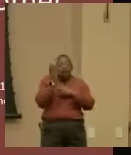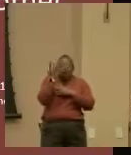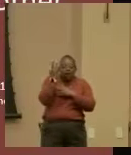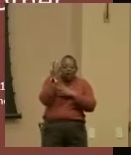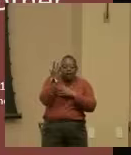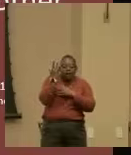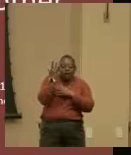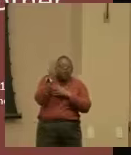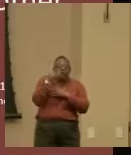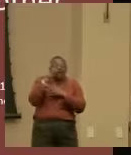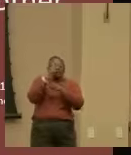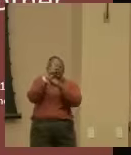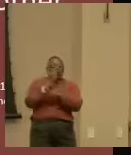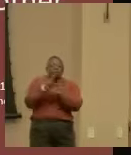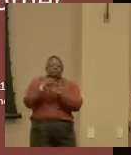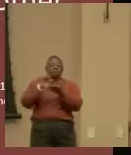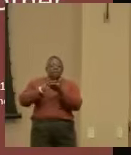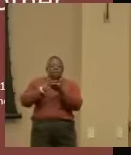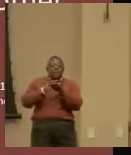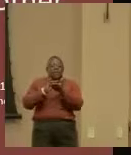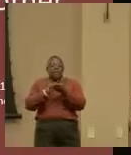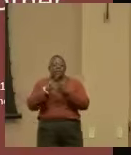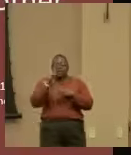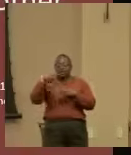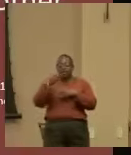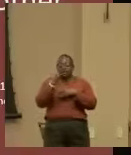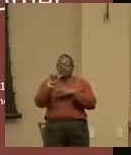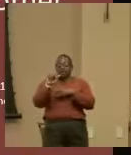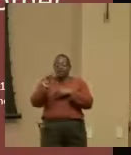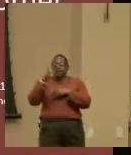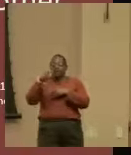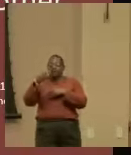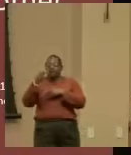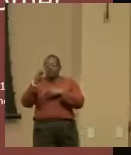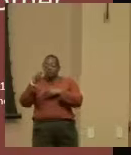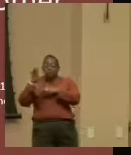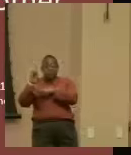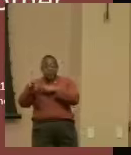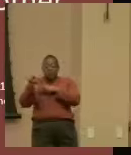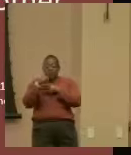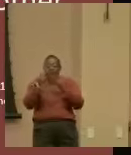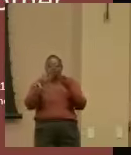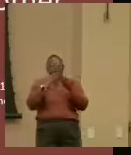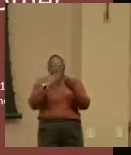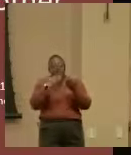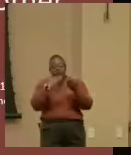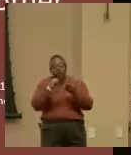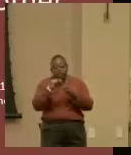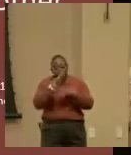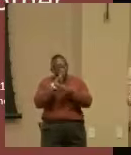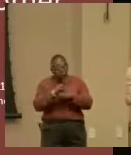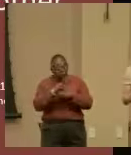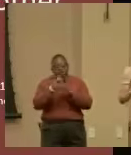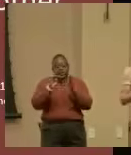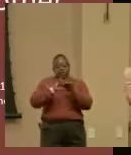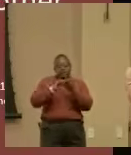to the use of a medication called cyclophosphamide in the patients who are in these studies. And we don't use, thankfully, we don't use a lot of cyclophosphamide